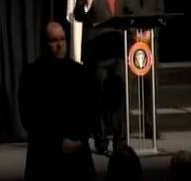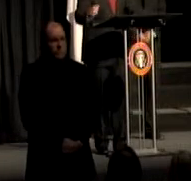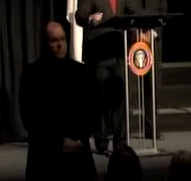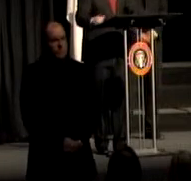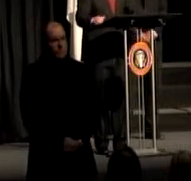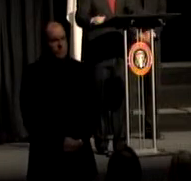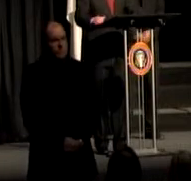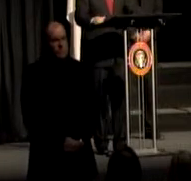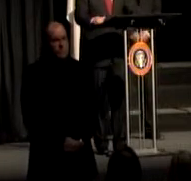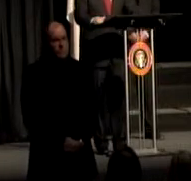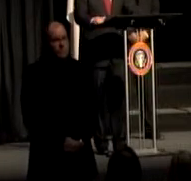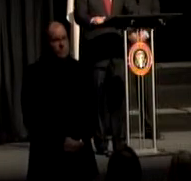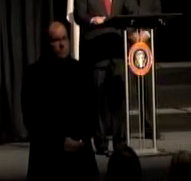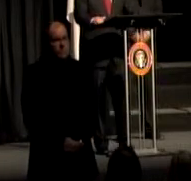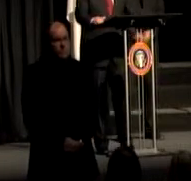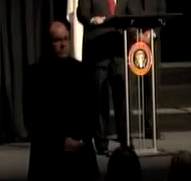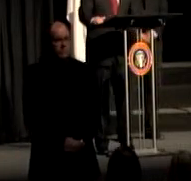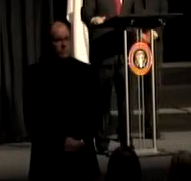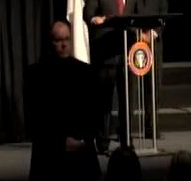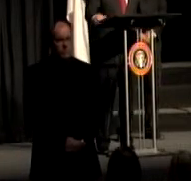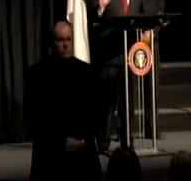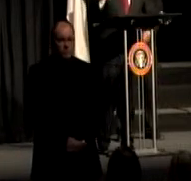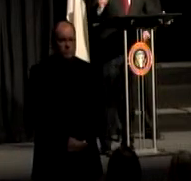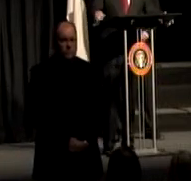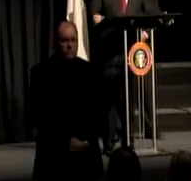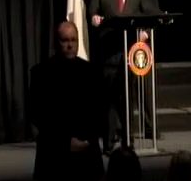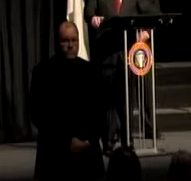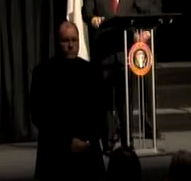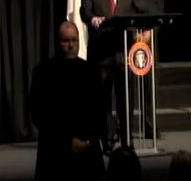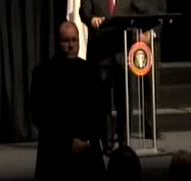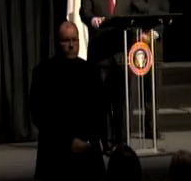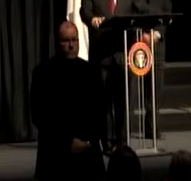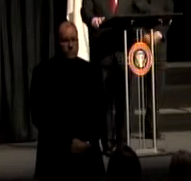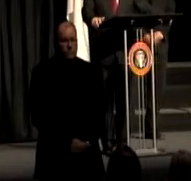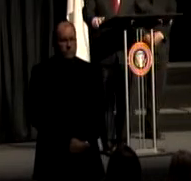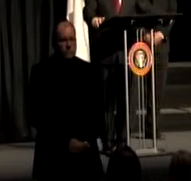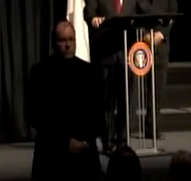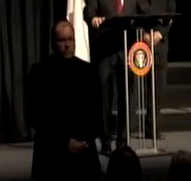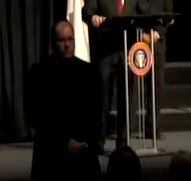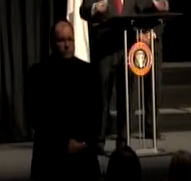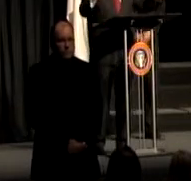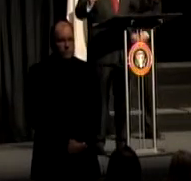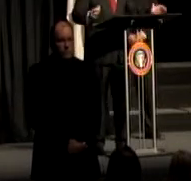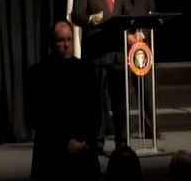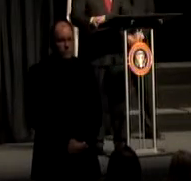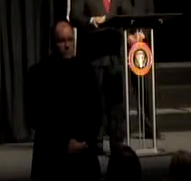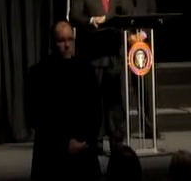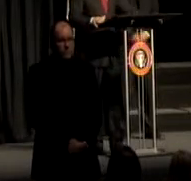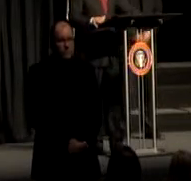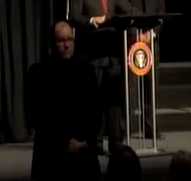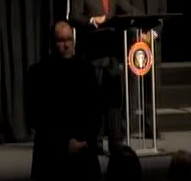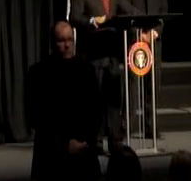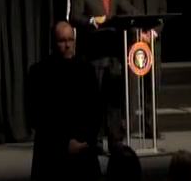oh it's fun it's enjoyable it's comfortable yeah is it our life saving station do we just have more people